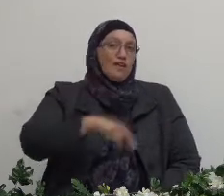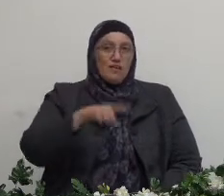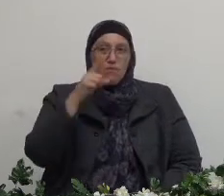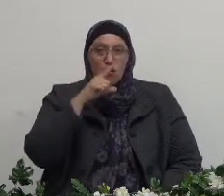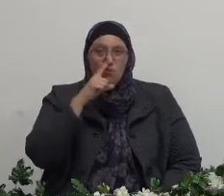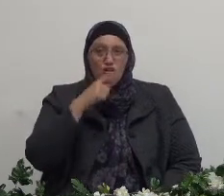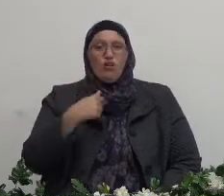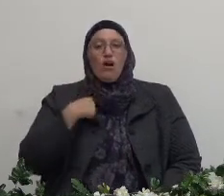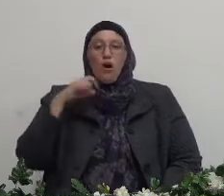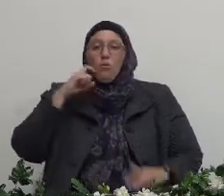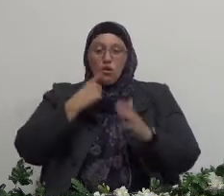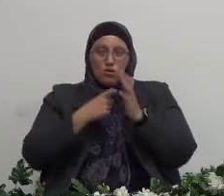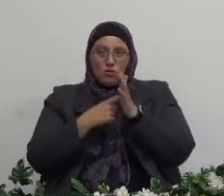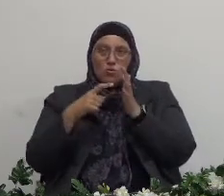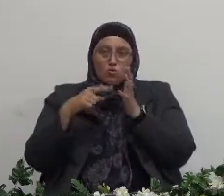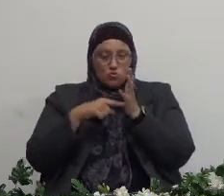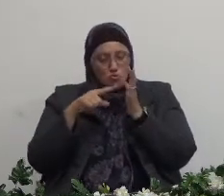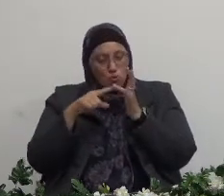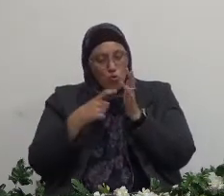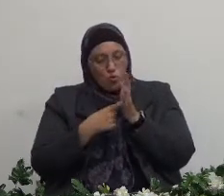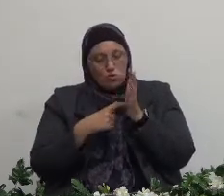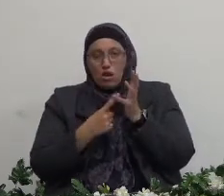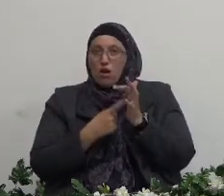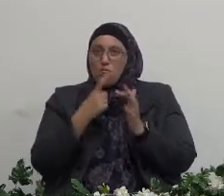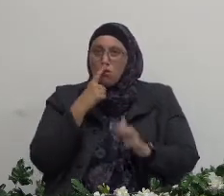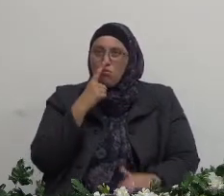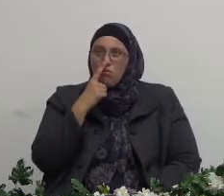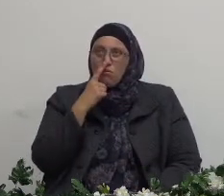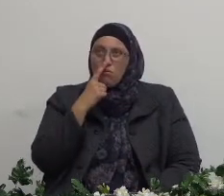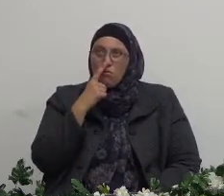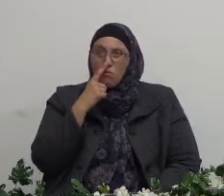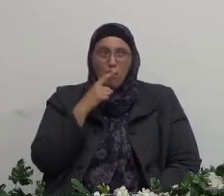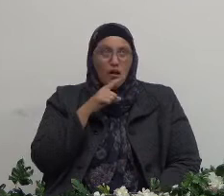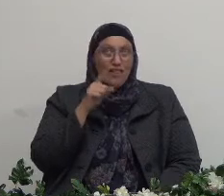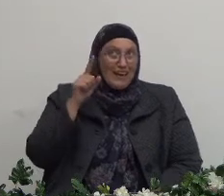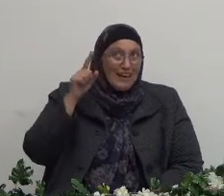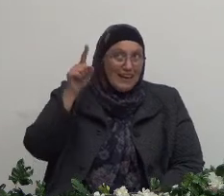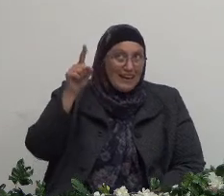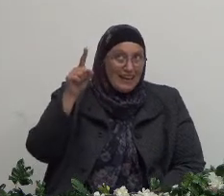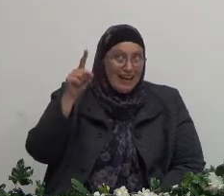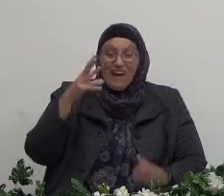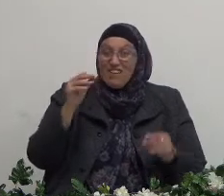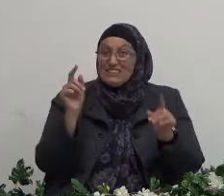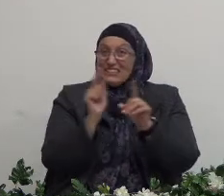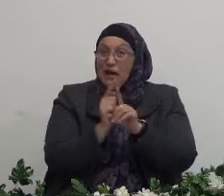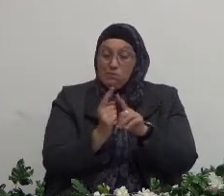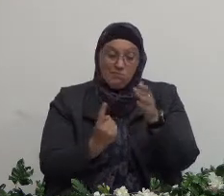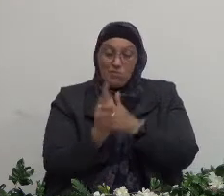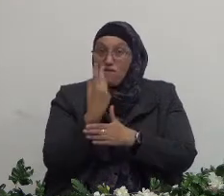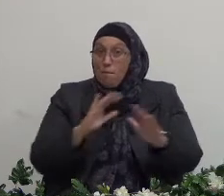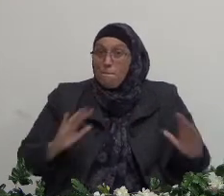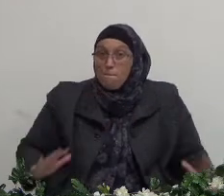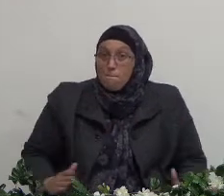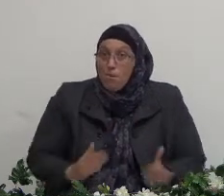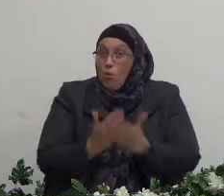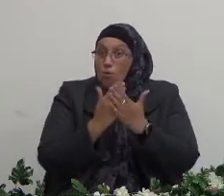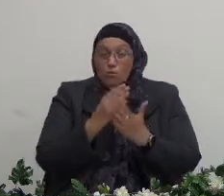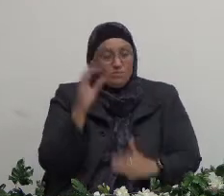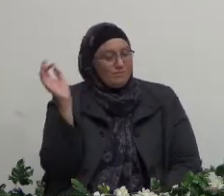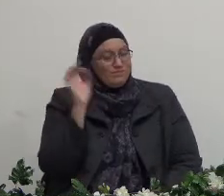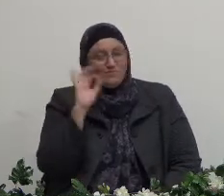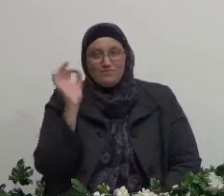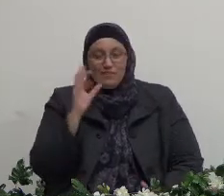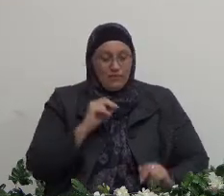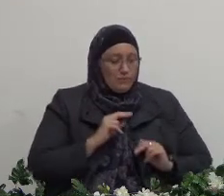this choice wasn't something that was from the very beginning, something that's built upon. So to begin